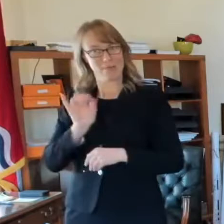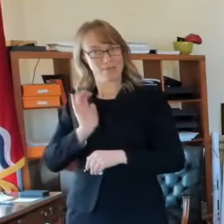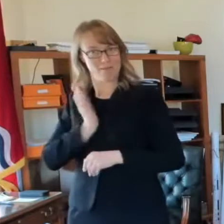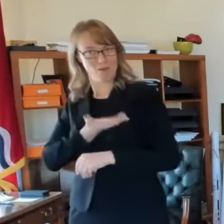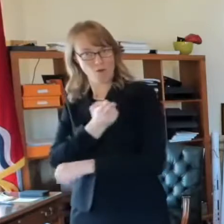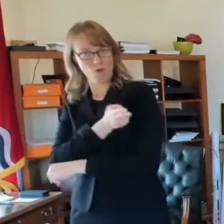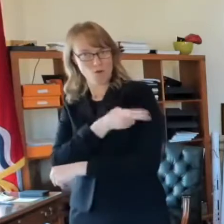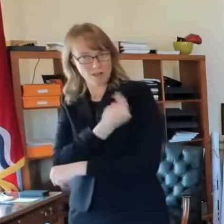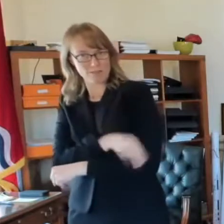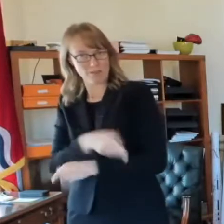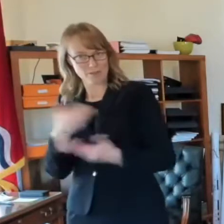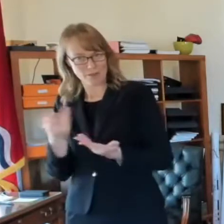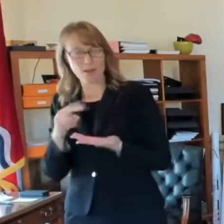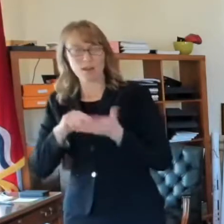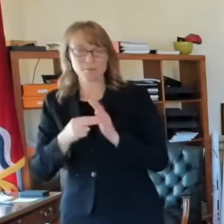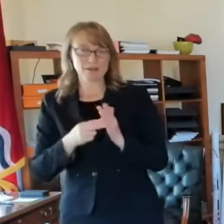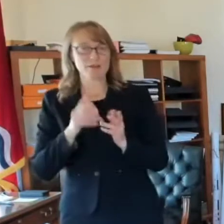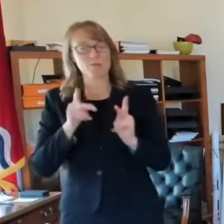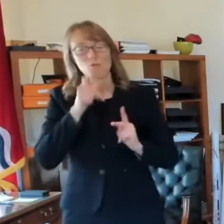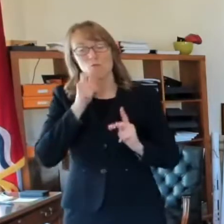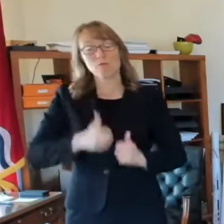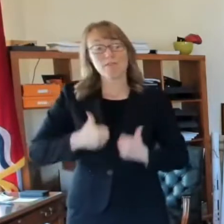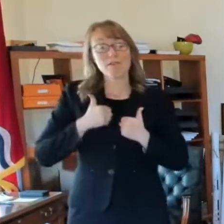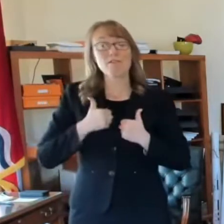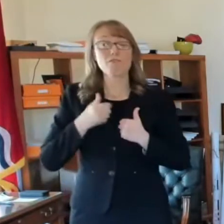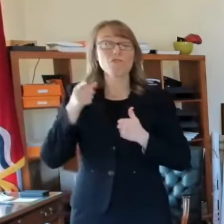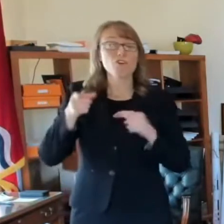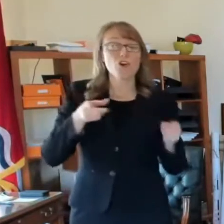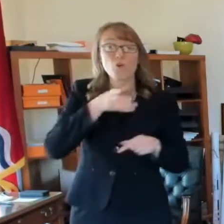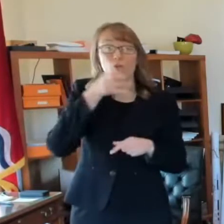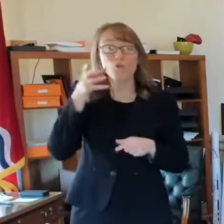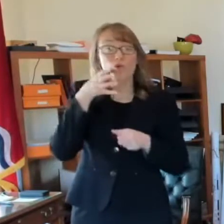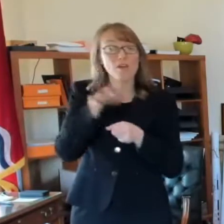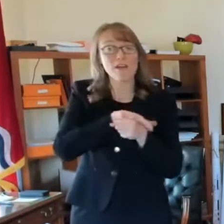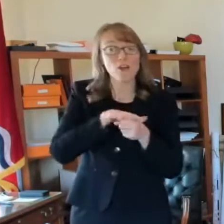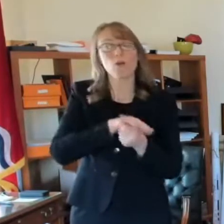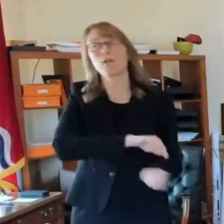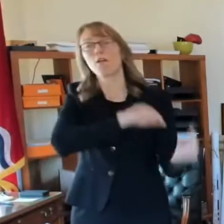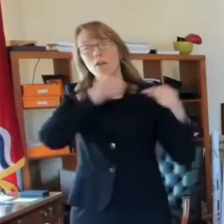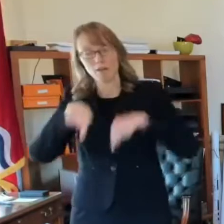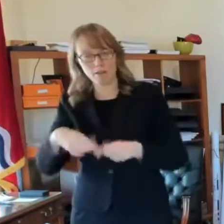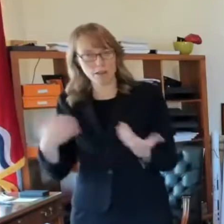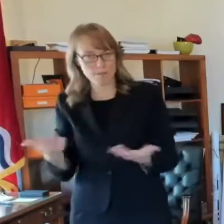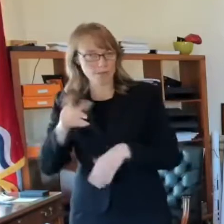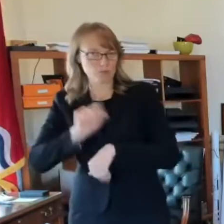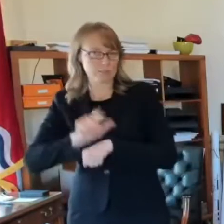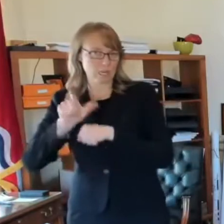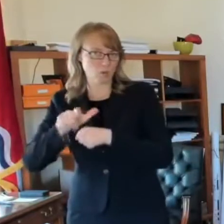the hospitals here in our St. Louis region. You would expect that. Last week, I